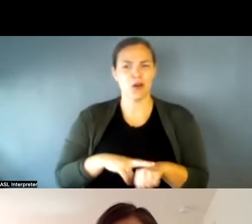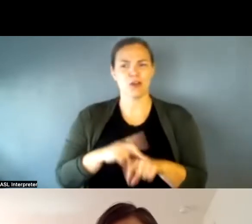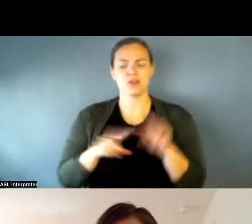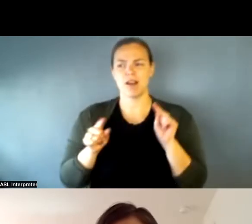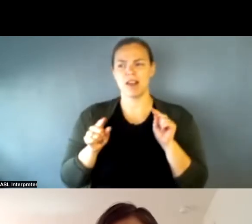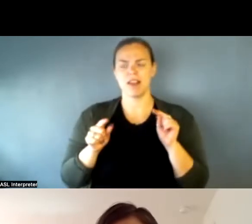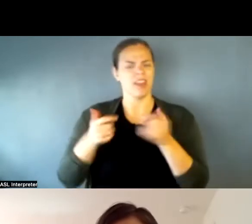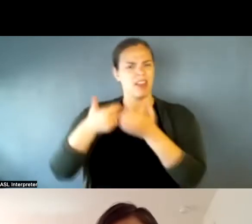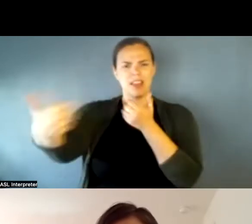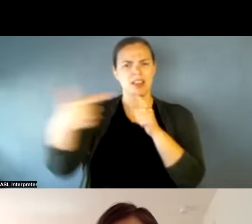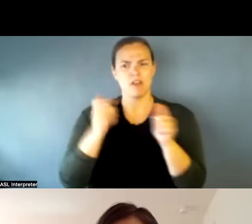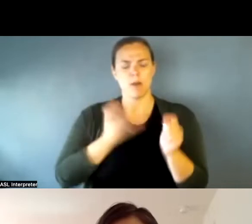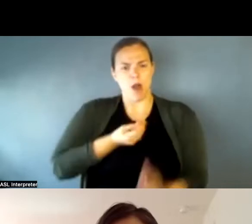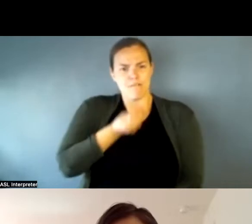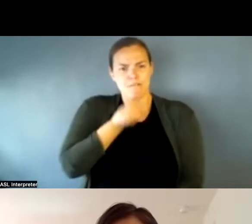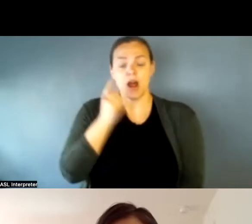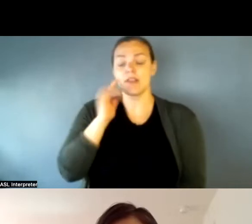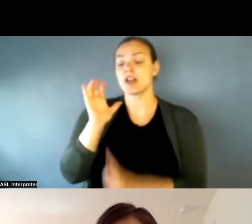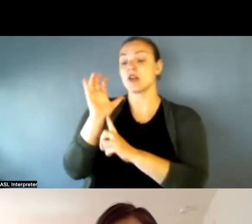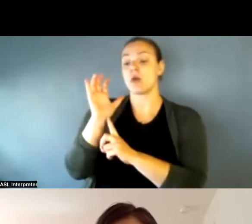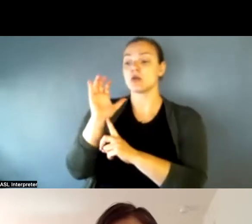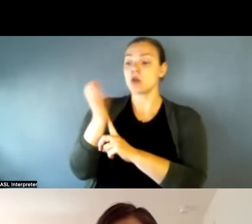that cultural institutions can help bridge that